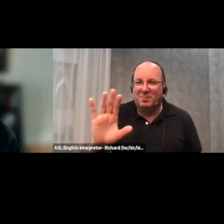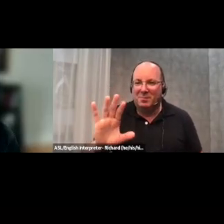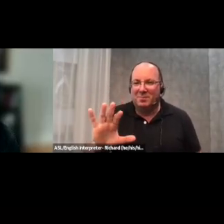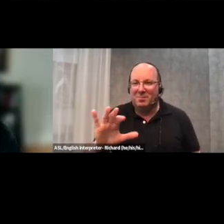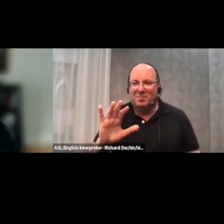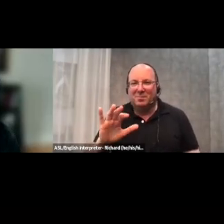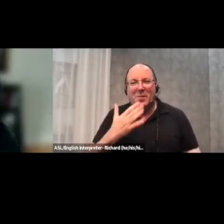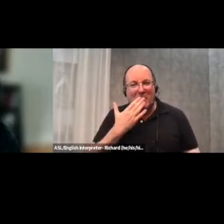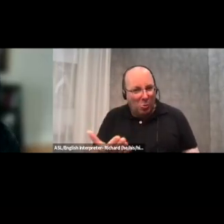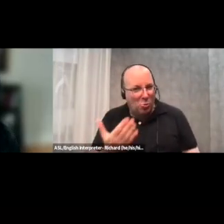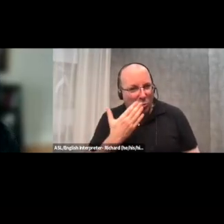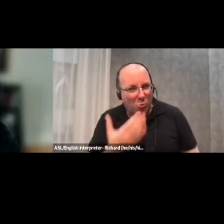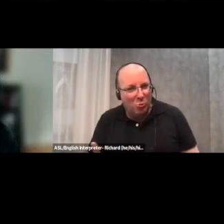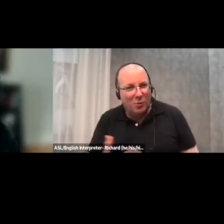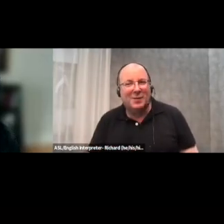up.